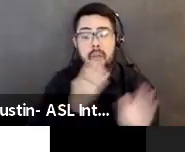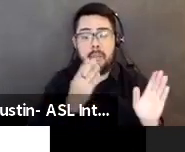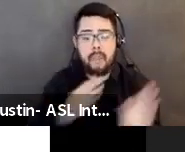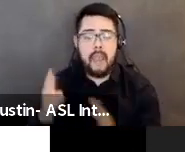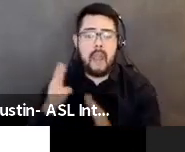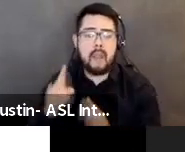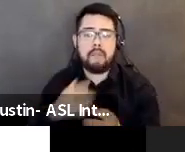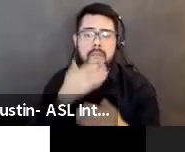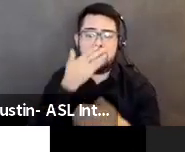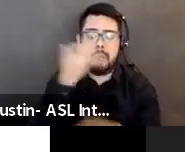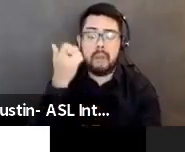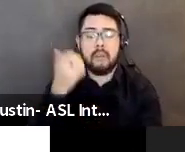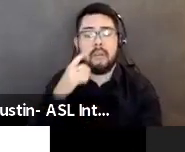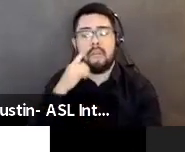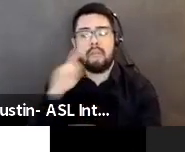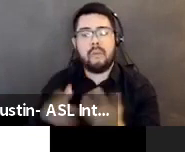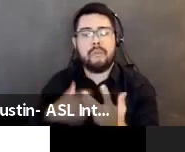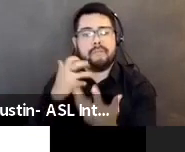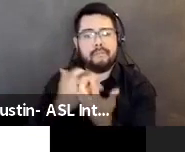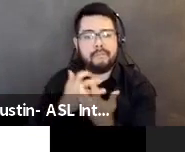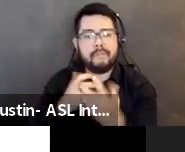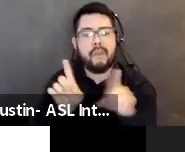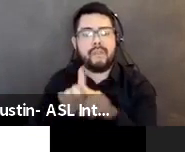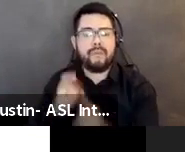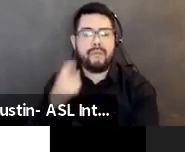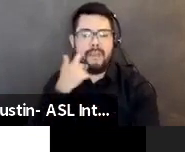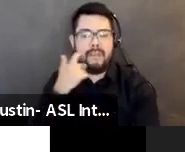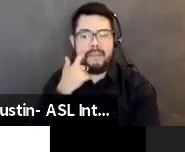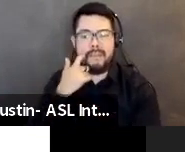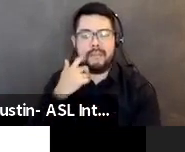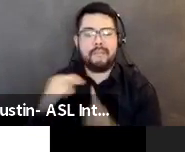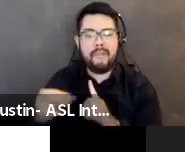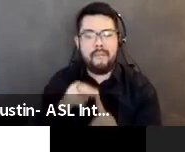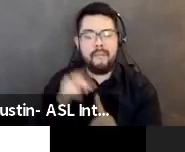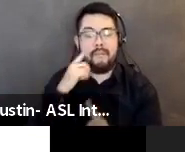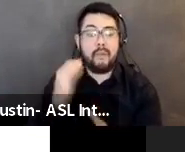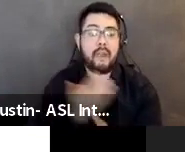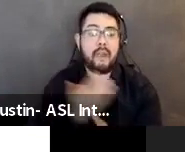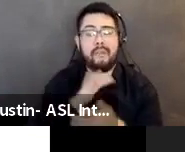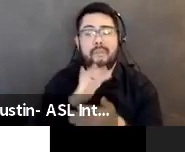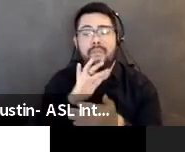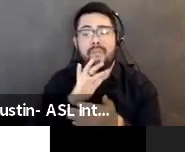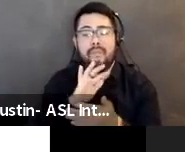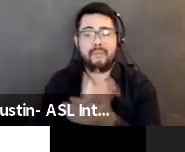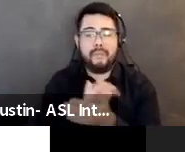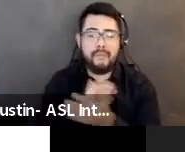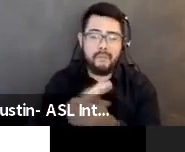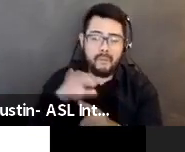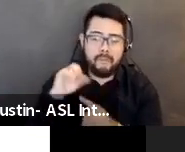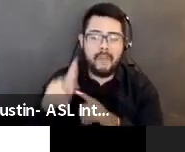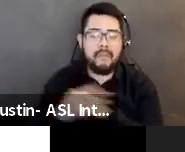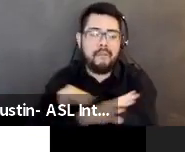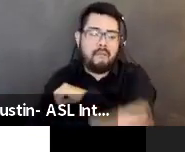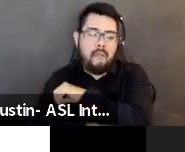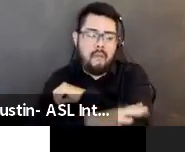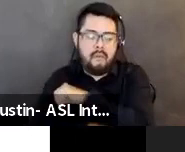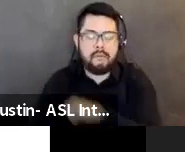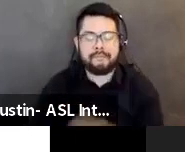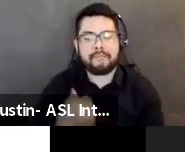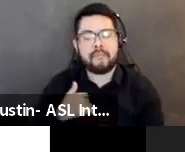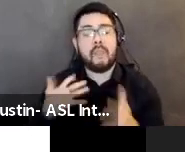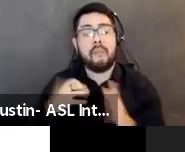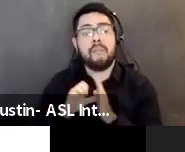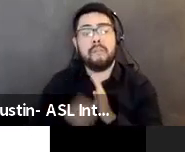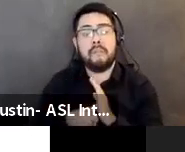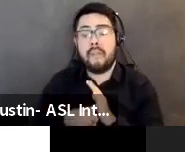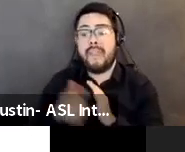optimal especially in light of where we stand with our return to school this fall i want to just reiterate that any local